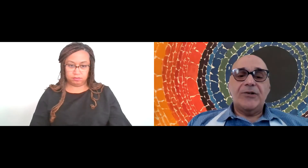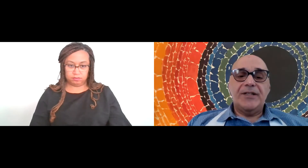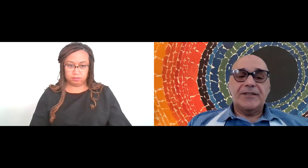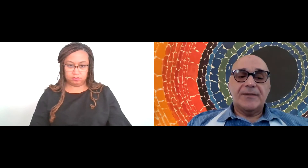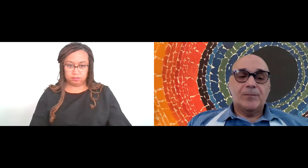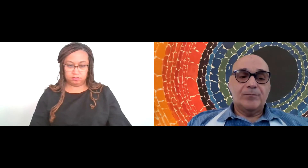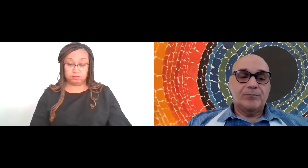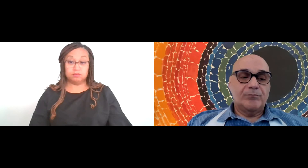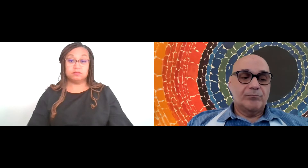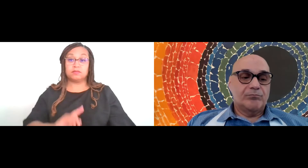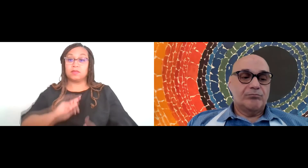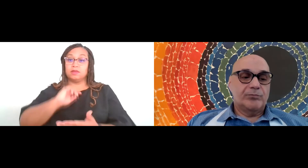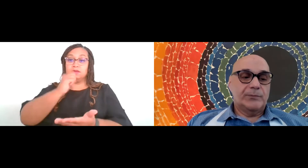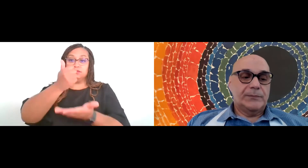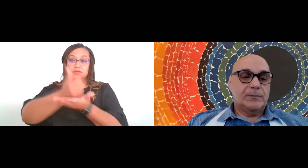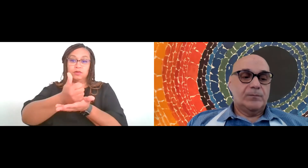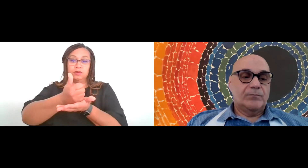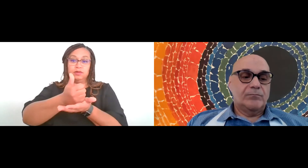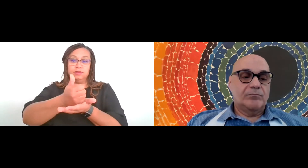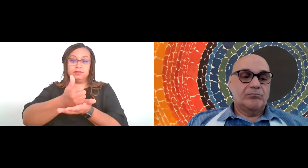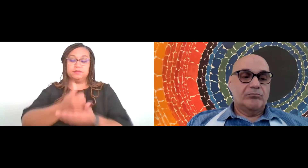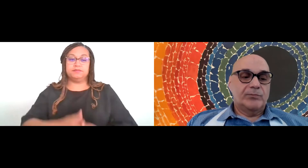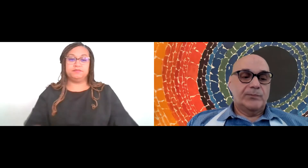And so it is.